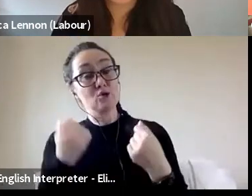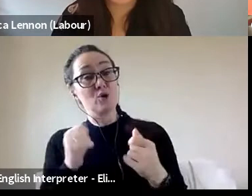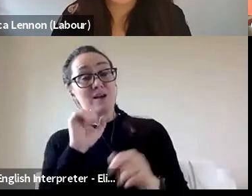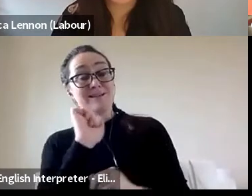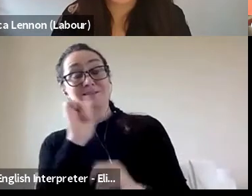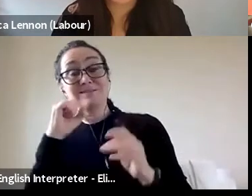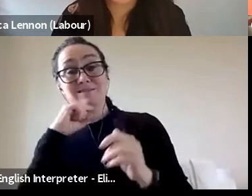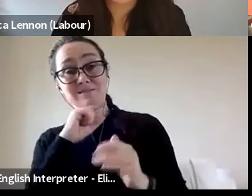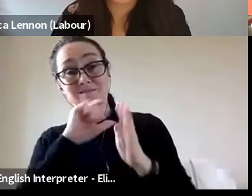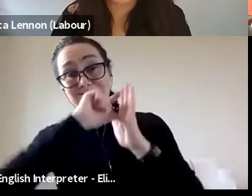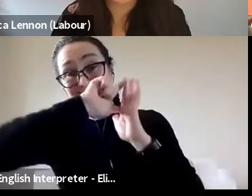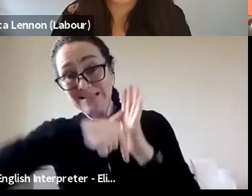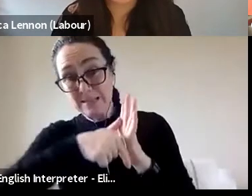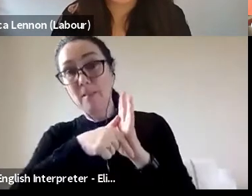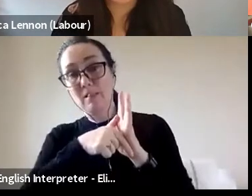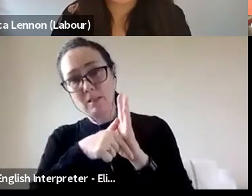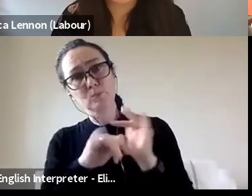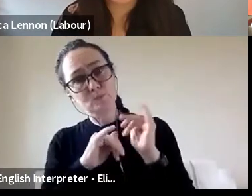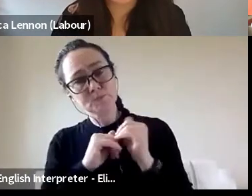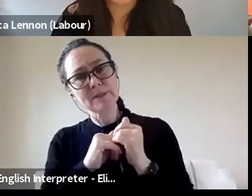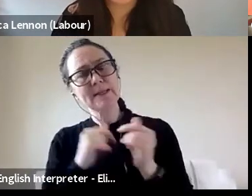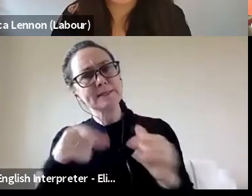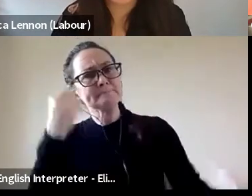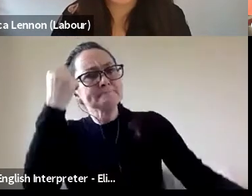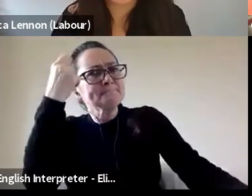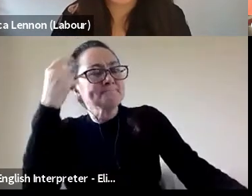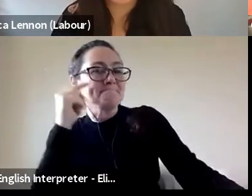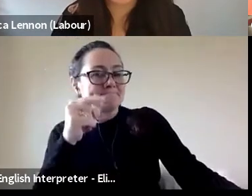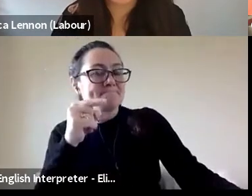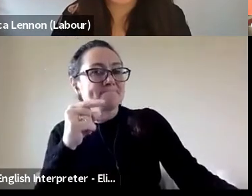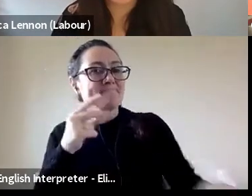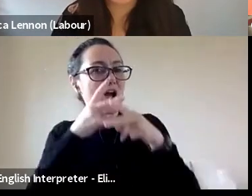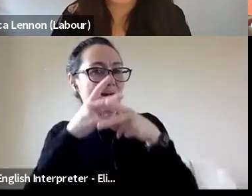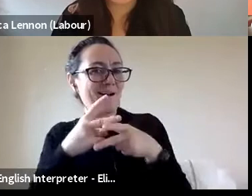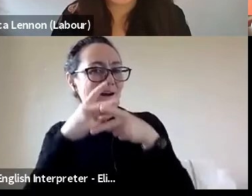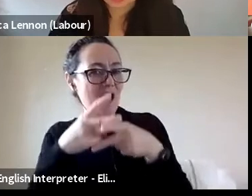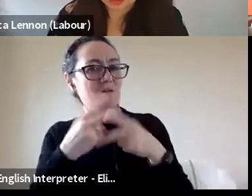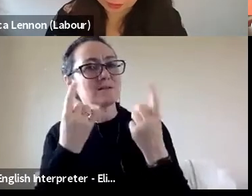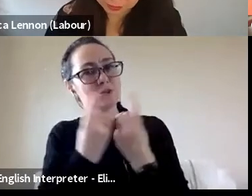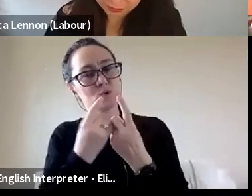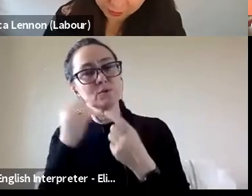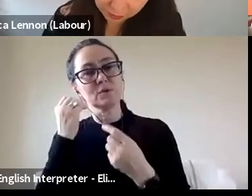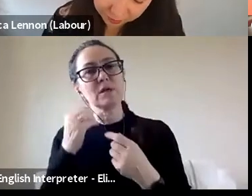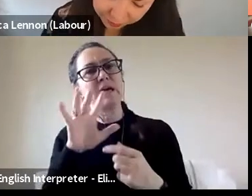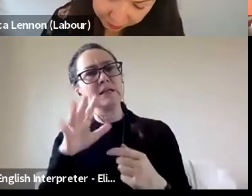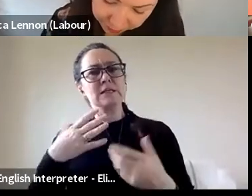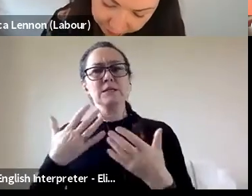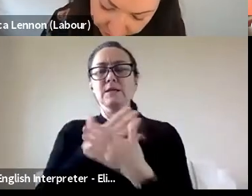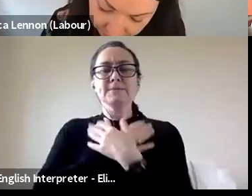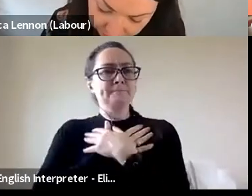disabled son. So he kind of gets it, and it's one of the things that he's really passionate about and wants to be a kind of voice for